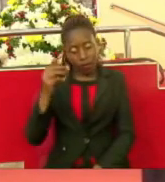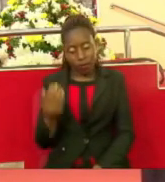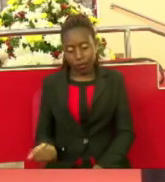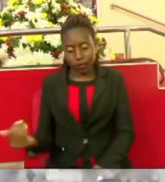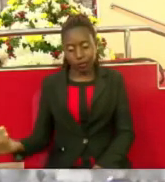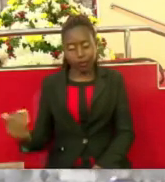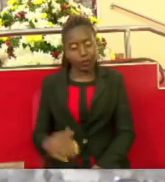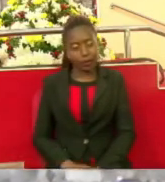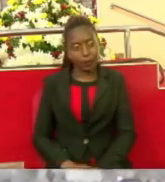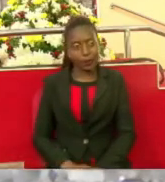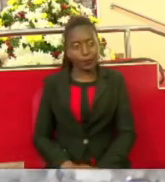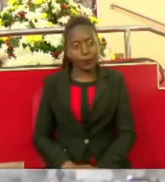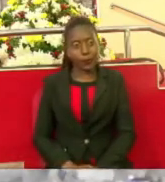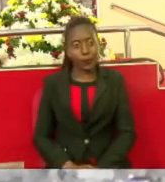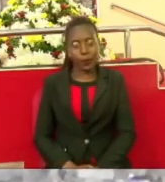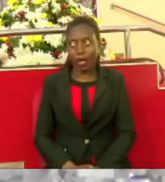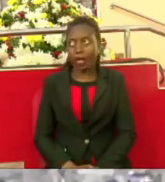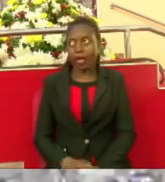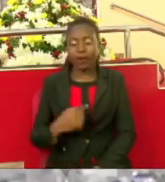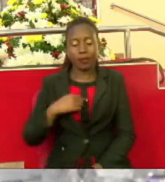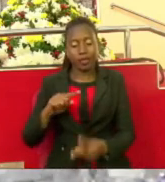And I think I started by talking about that.